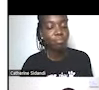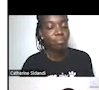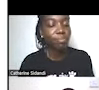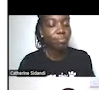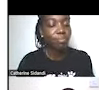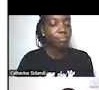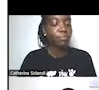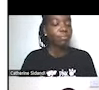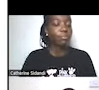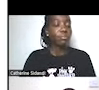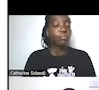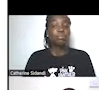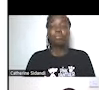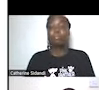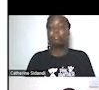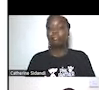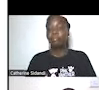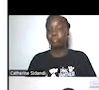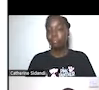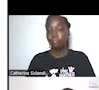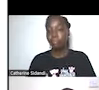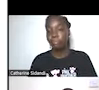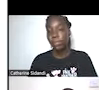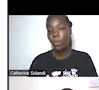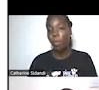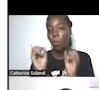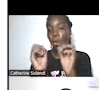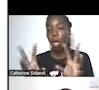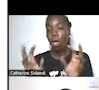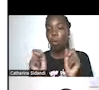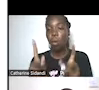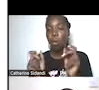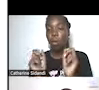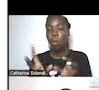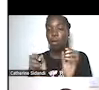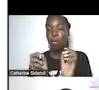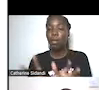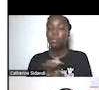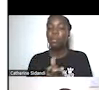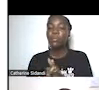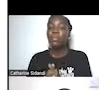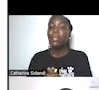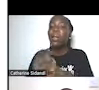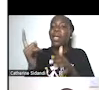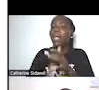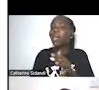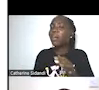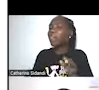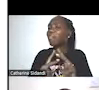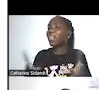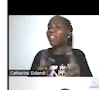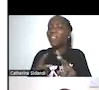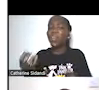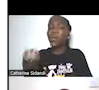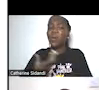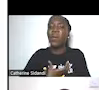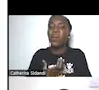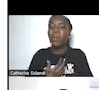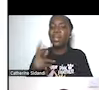Yes, Kevin. Wow, what a presentation from our very own Nelson